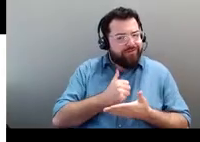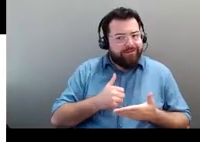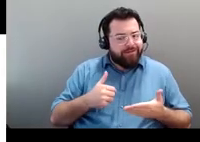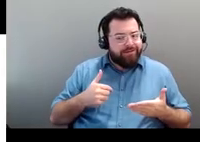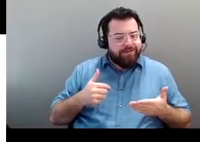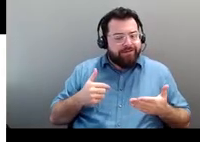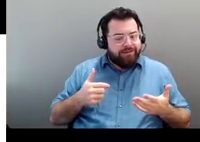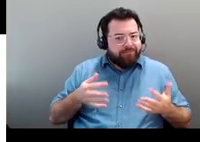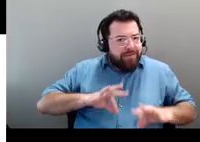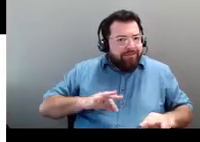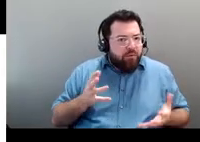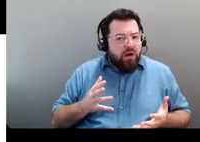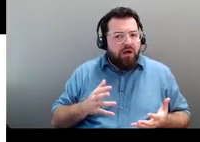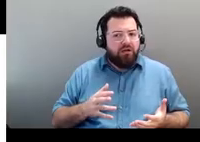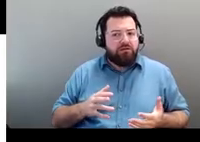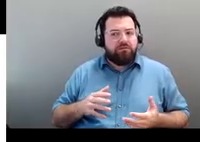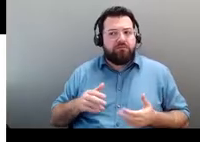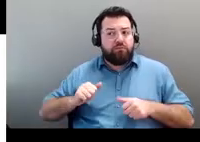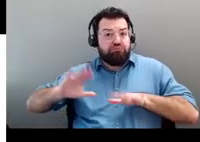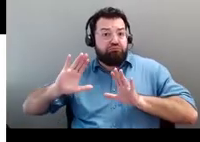up by using AI here?